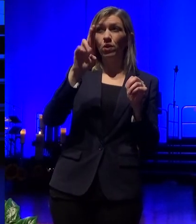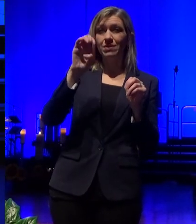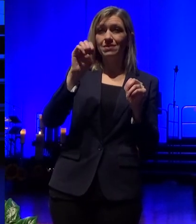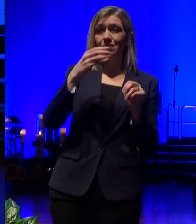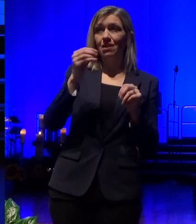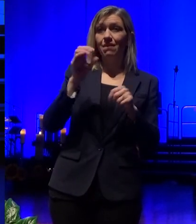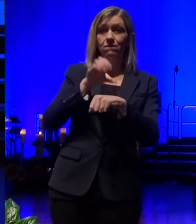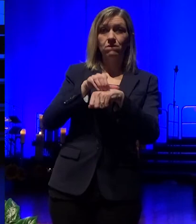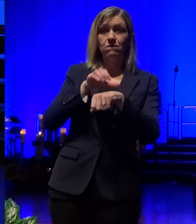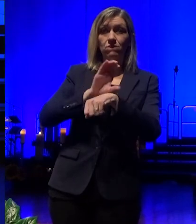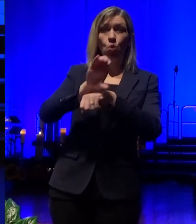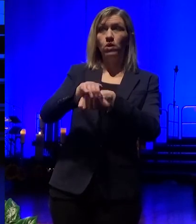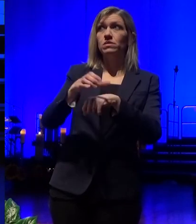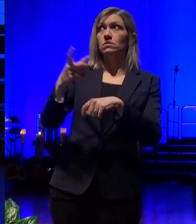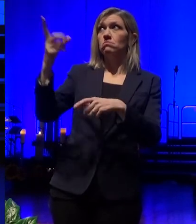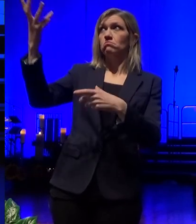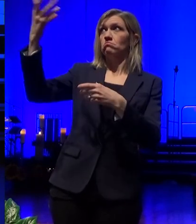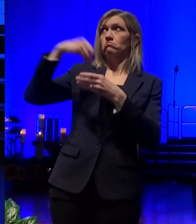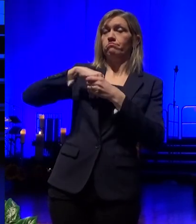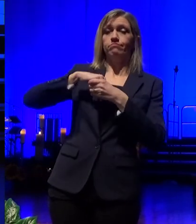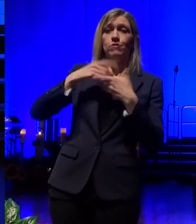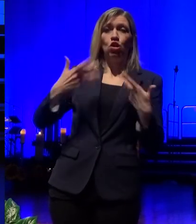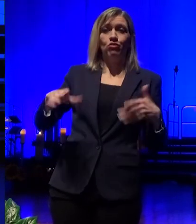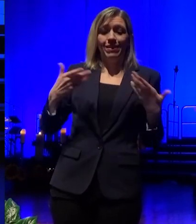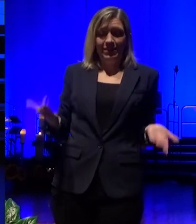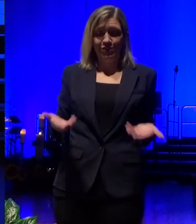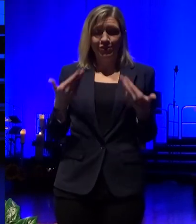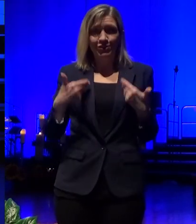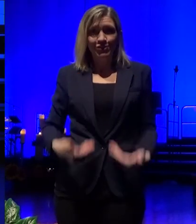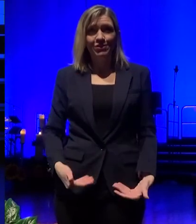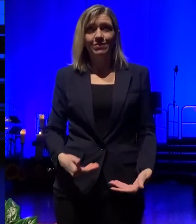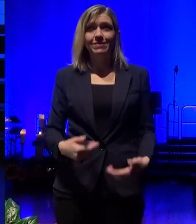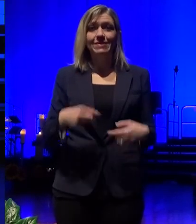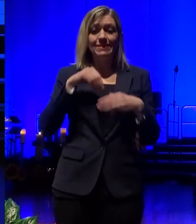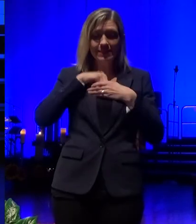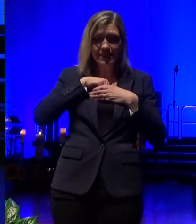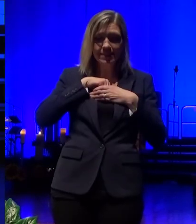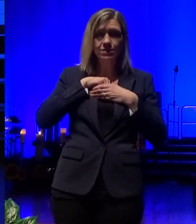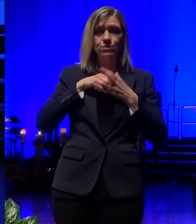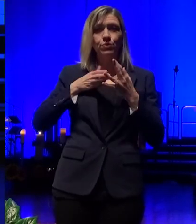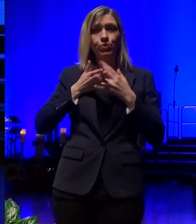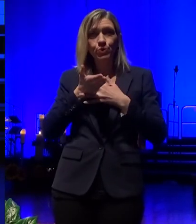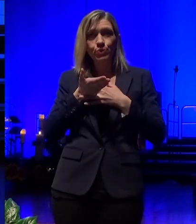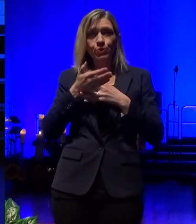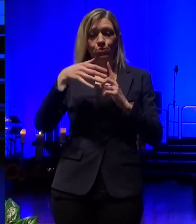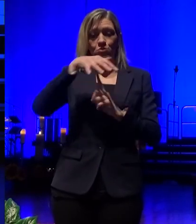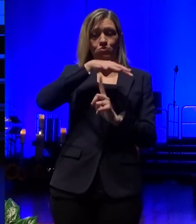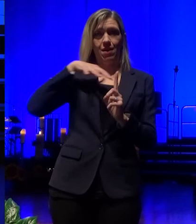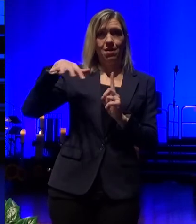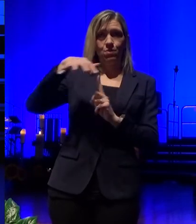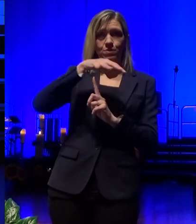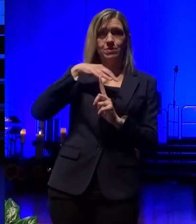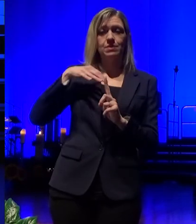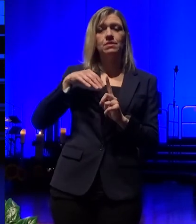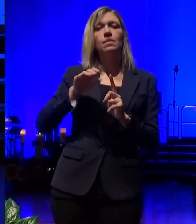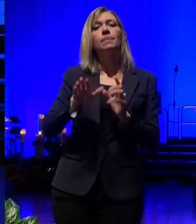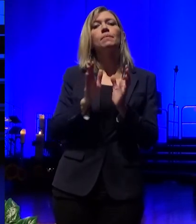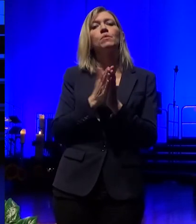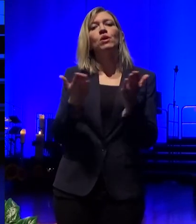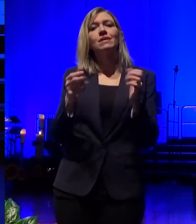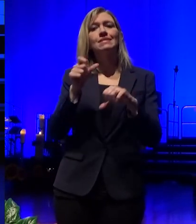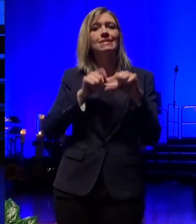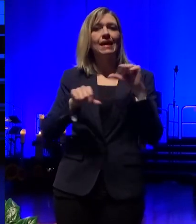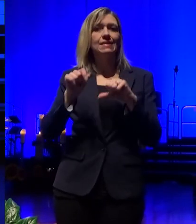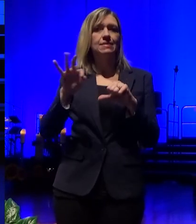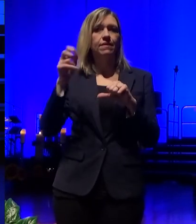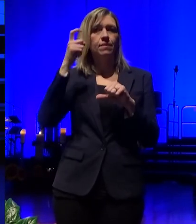here, right now. In me, as me, through me, around me. In his book, The Science of